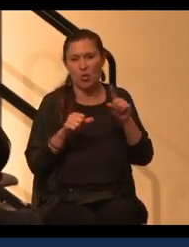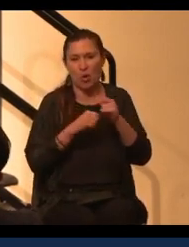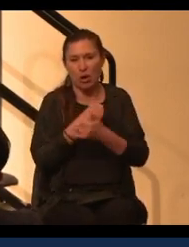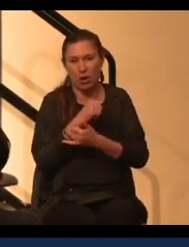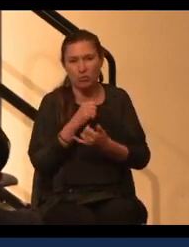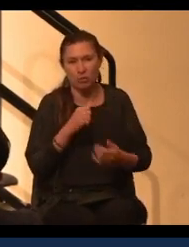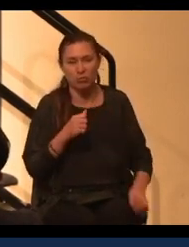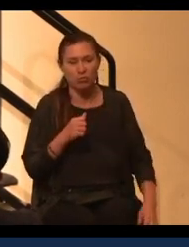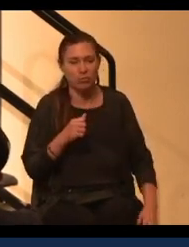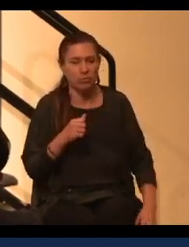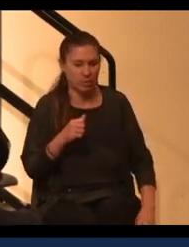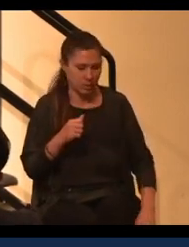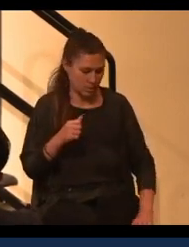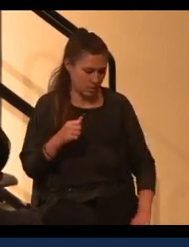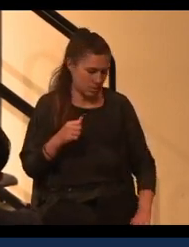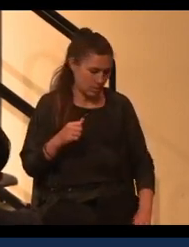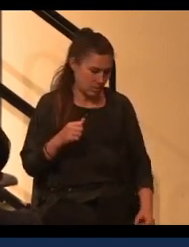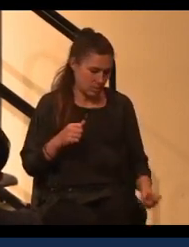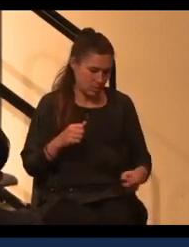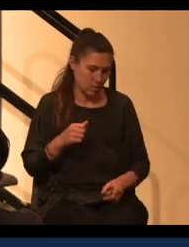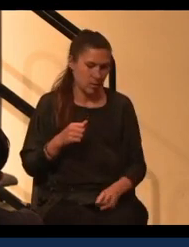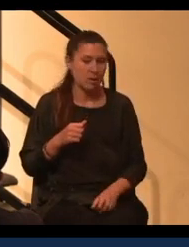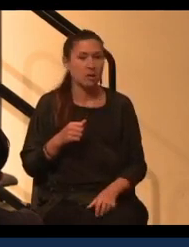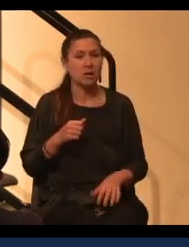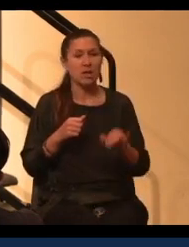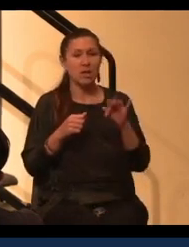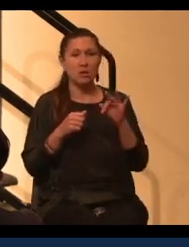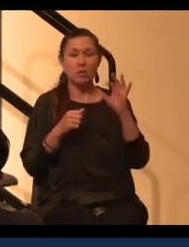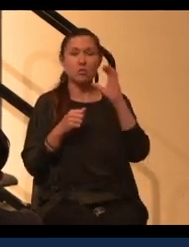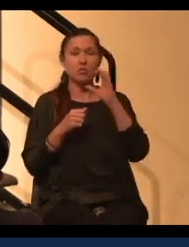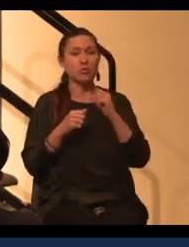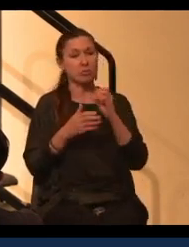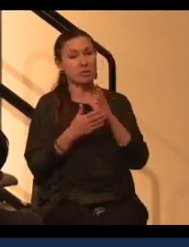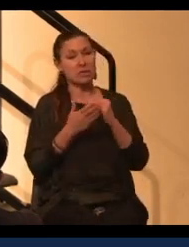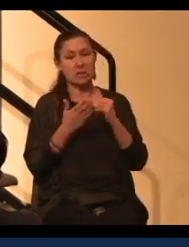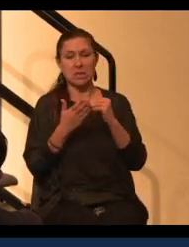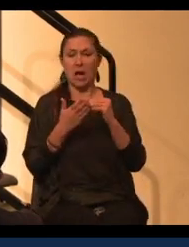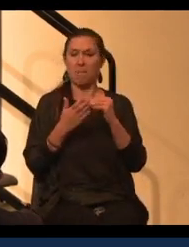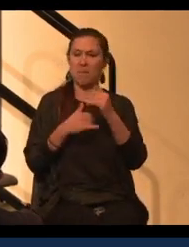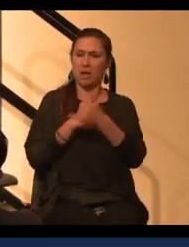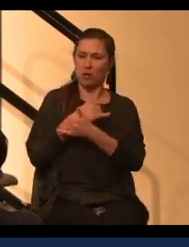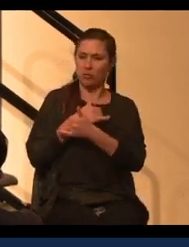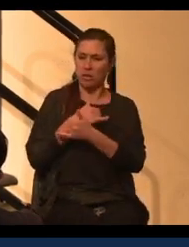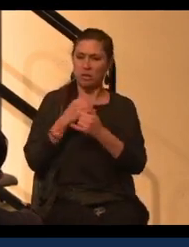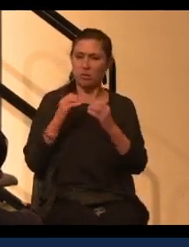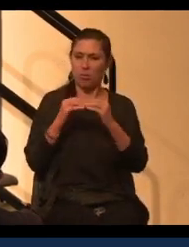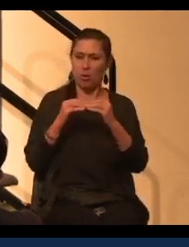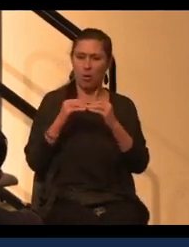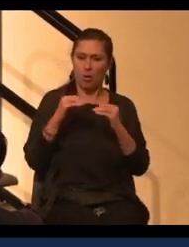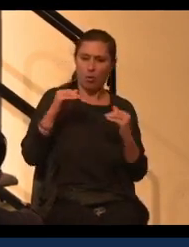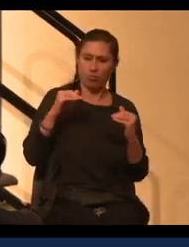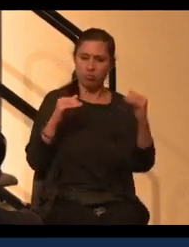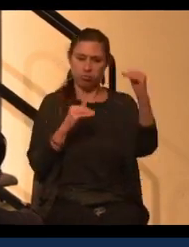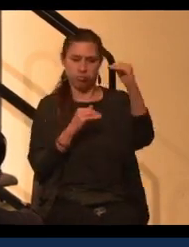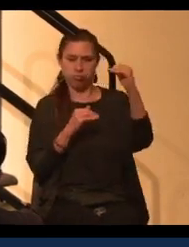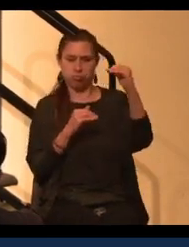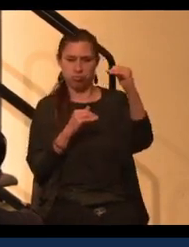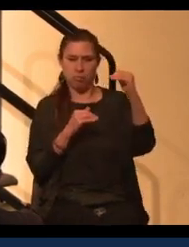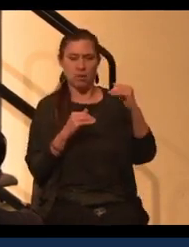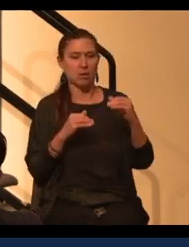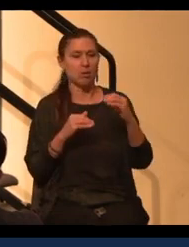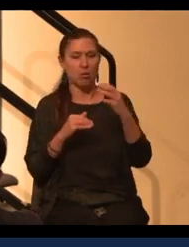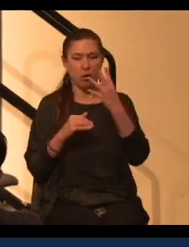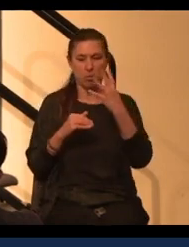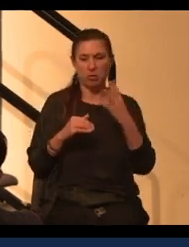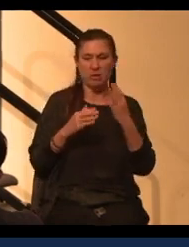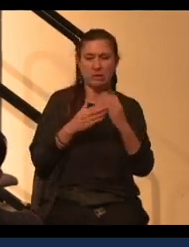that certain parts of the world are superior to others, certain immigrants are more welcome than others, is used to maintain the oppression,